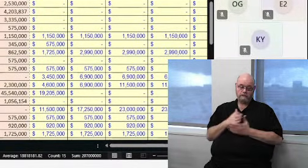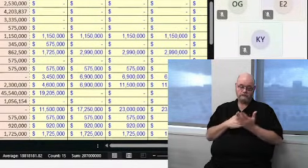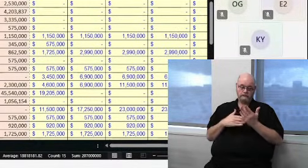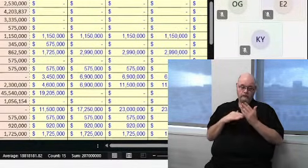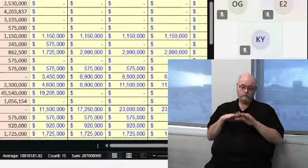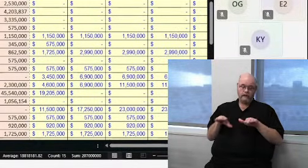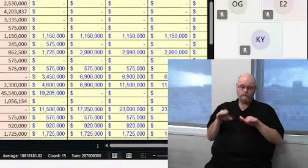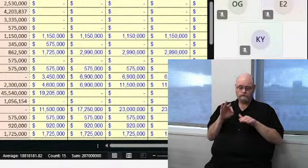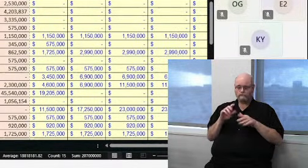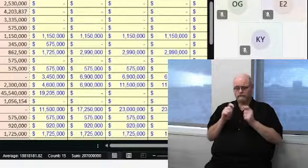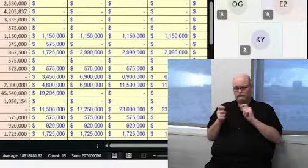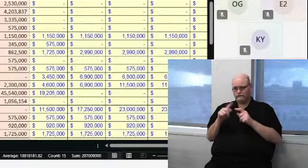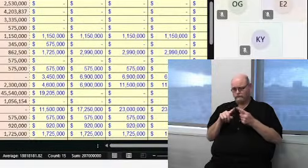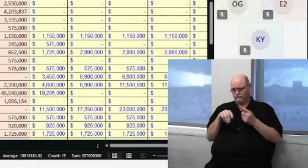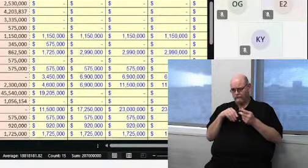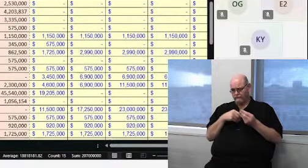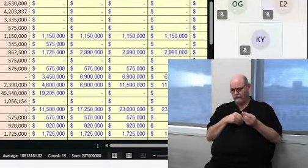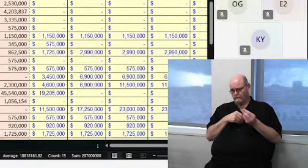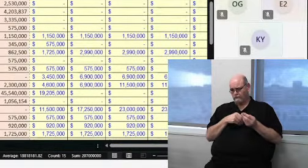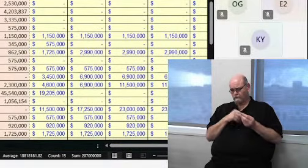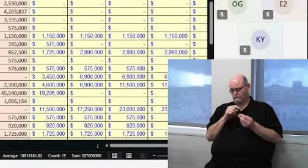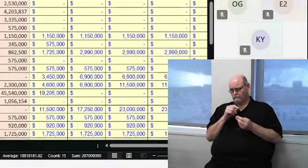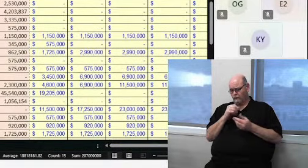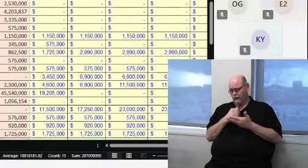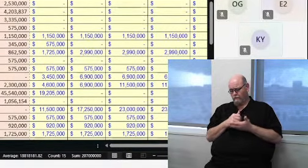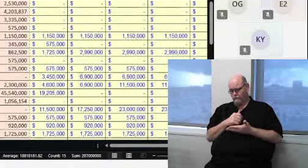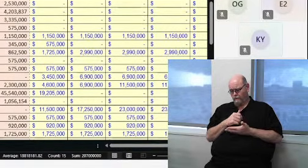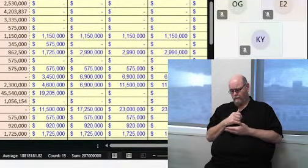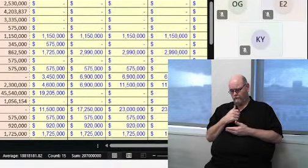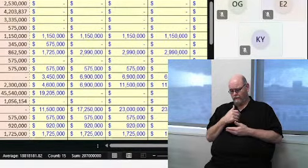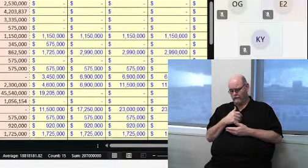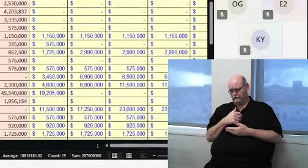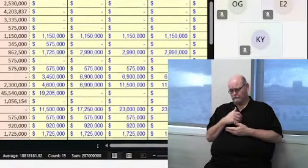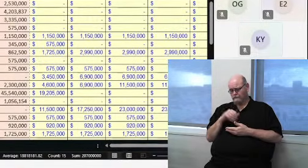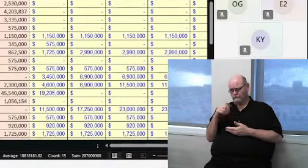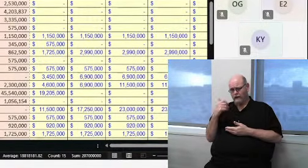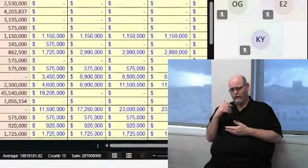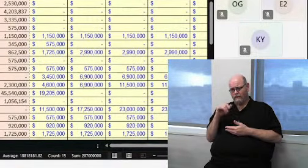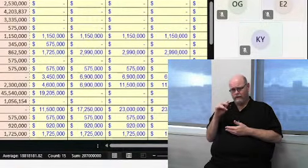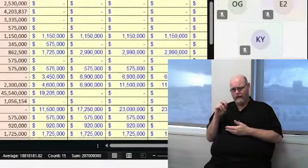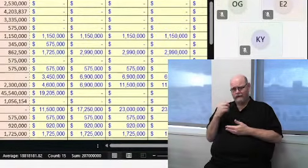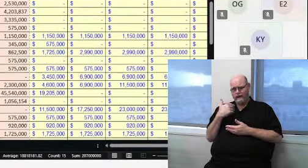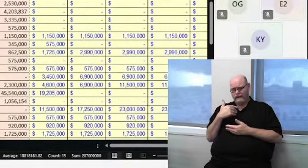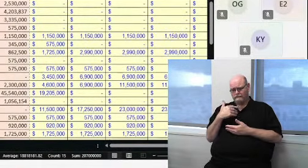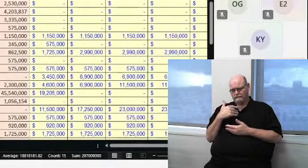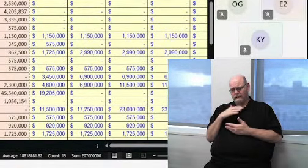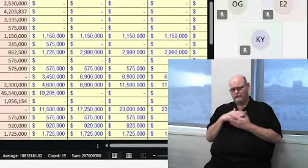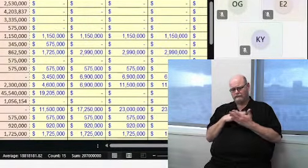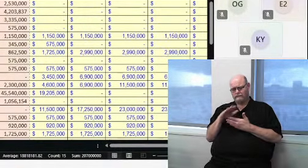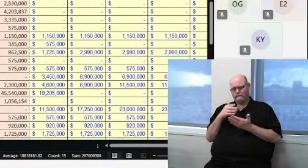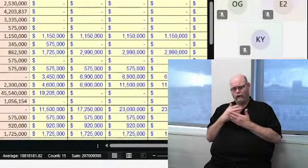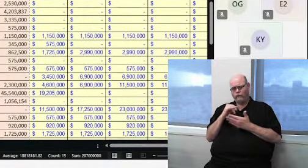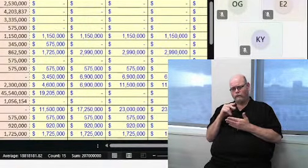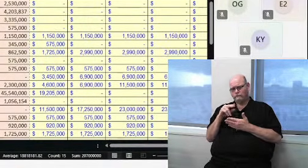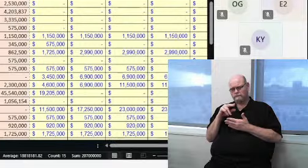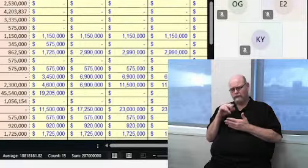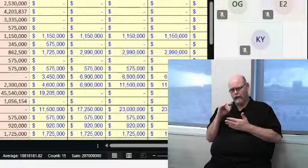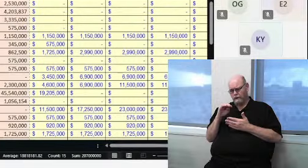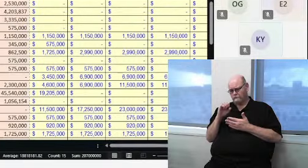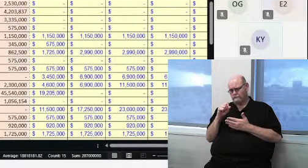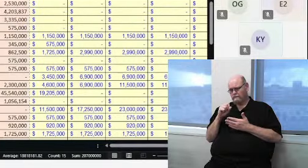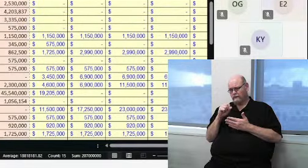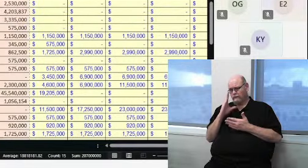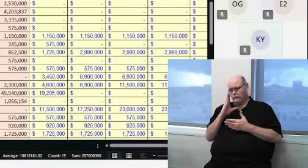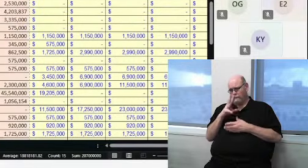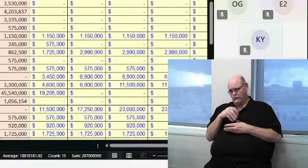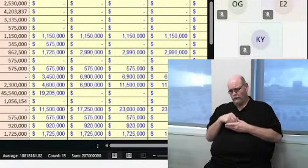could include some level of changes to the feeders. Just to help you, we there's an ROI that has a list of the items in it that would